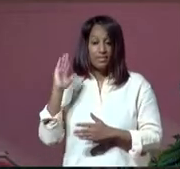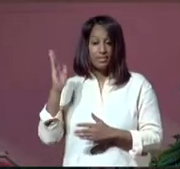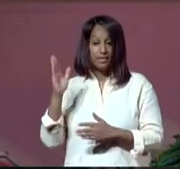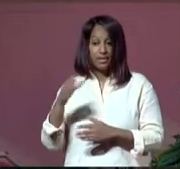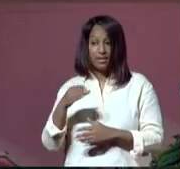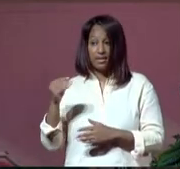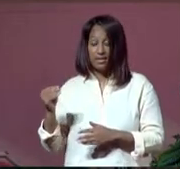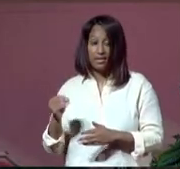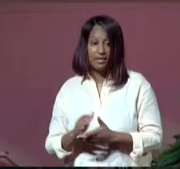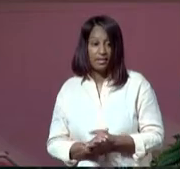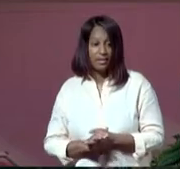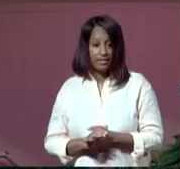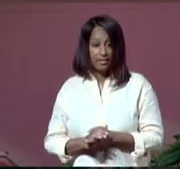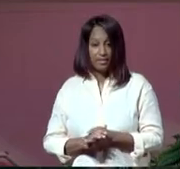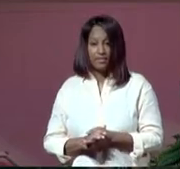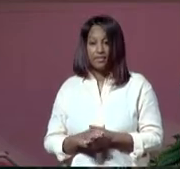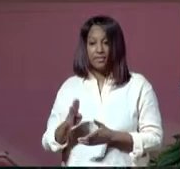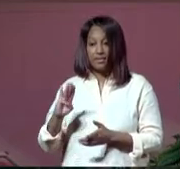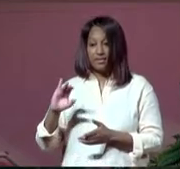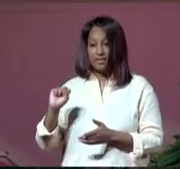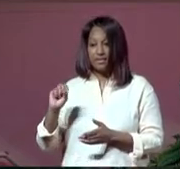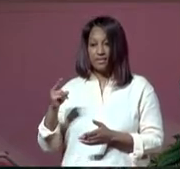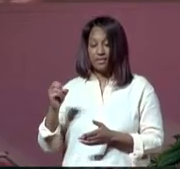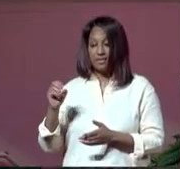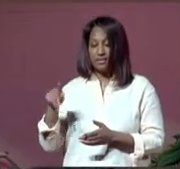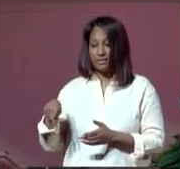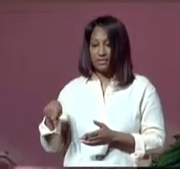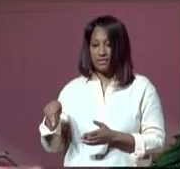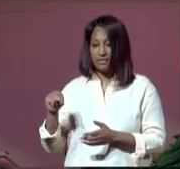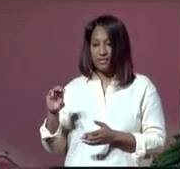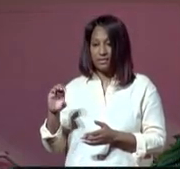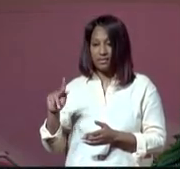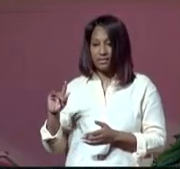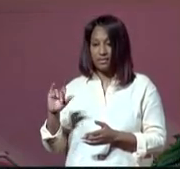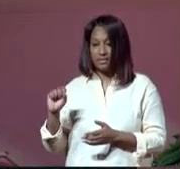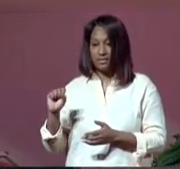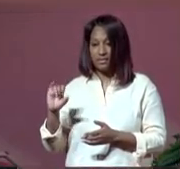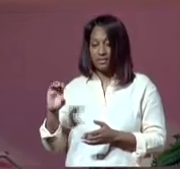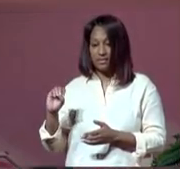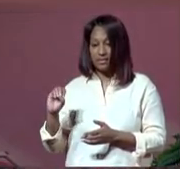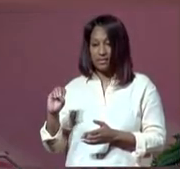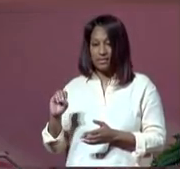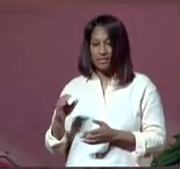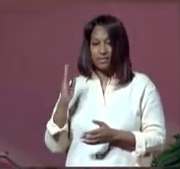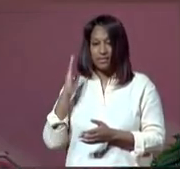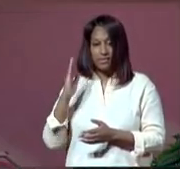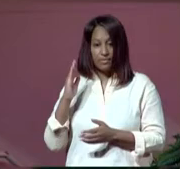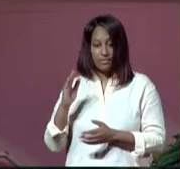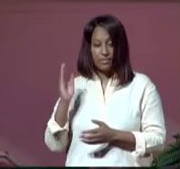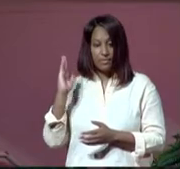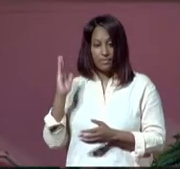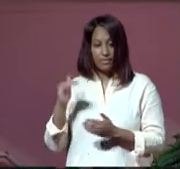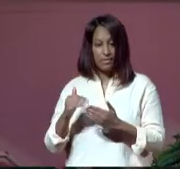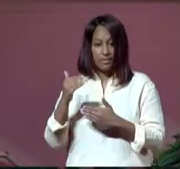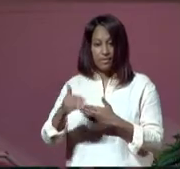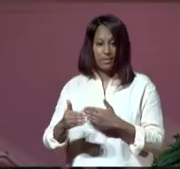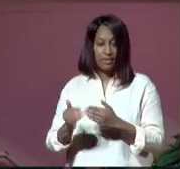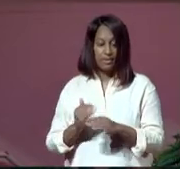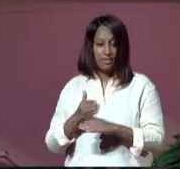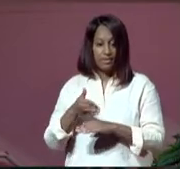then Bishop McKissick will follow after Dr. Thompson. So